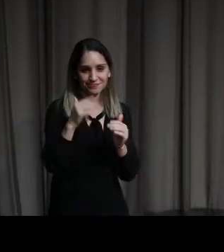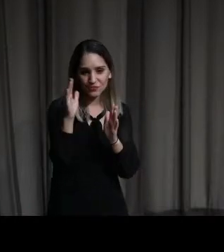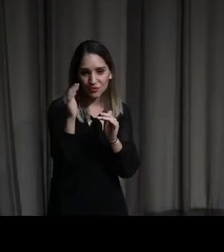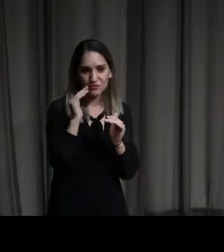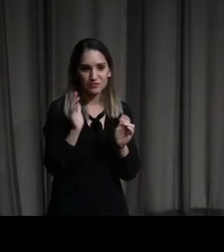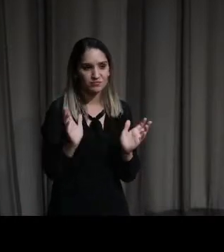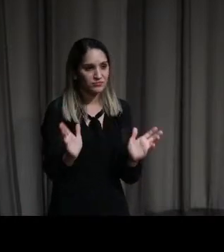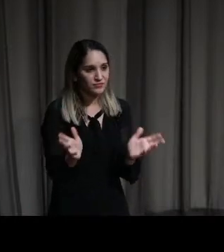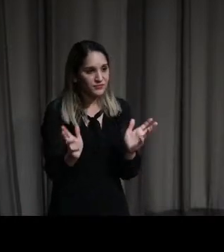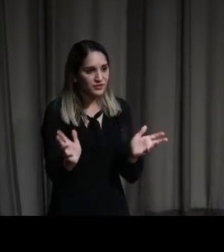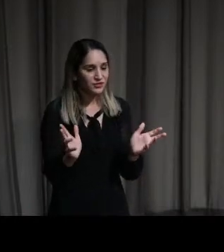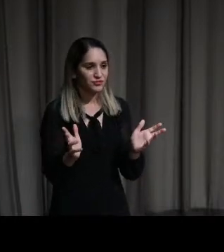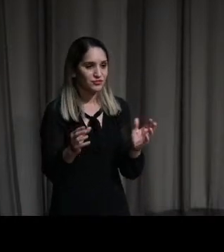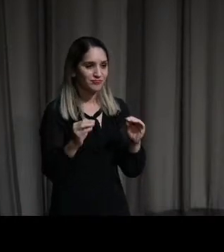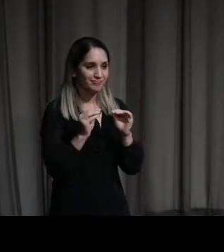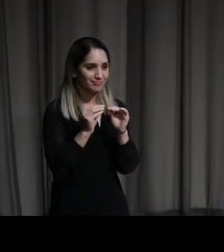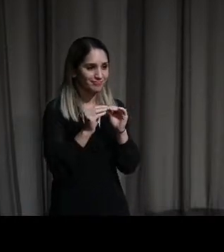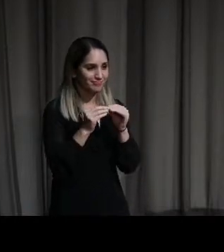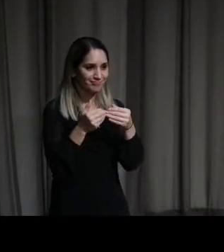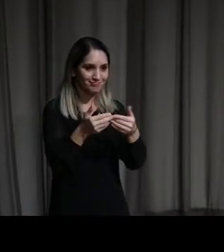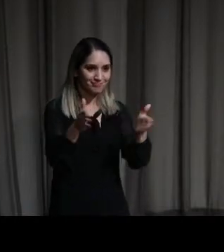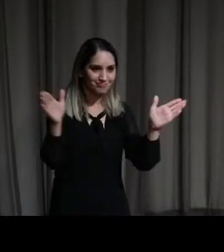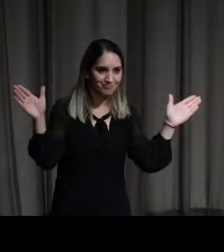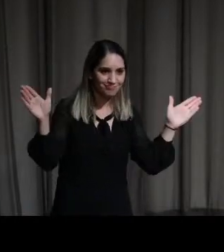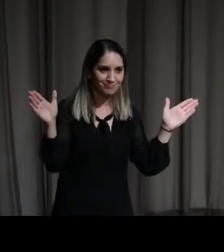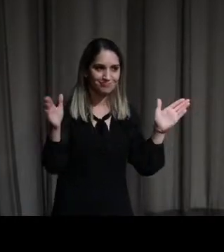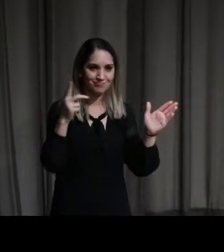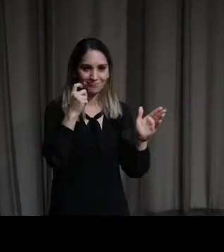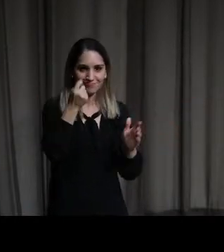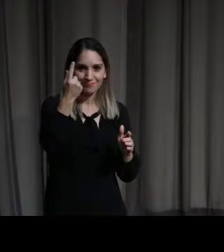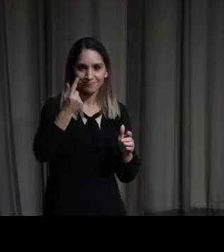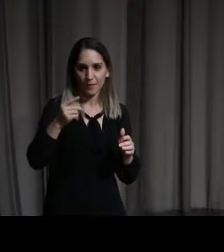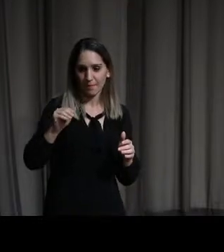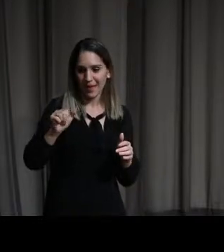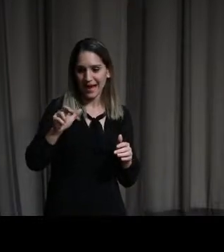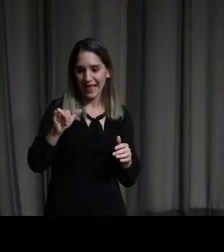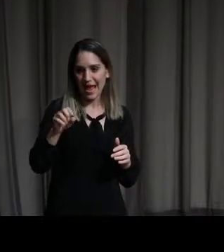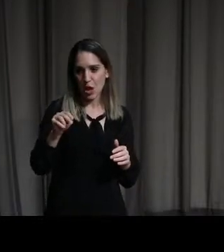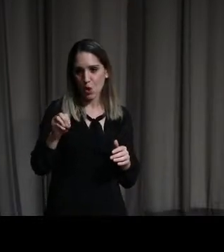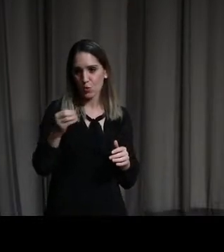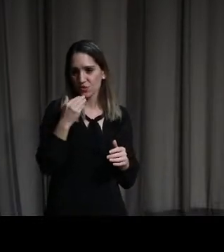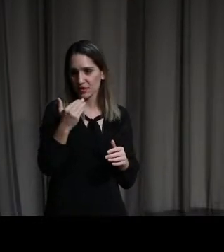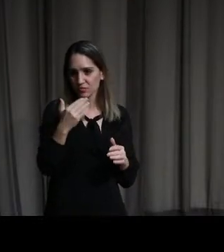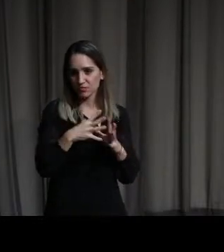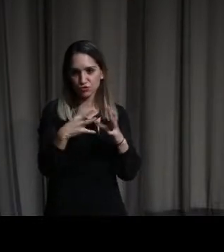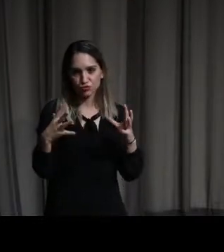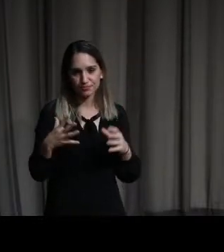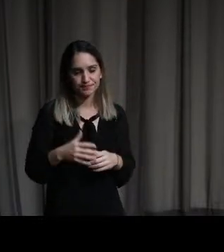flesh out a little bit the artist Mariano. Thank you so much.